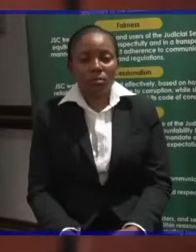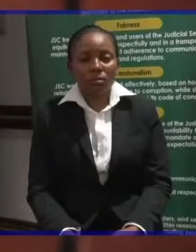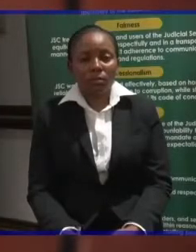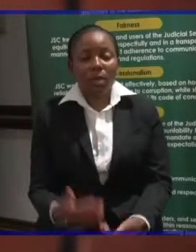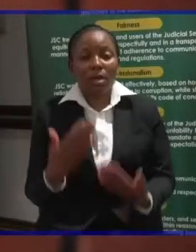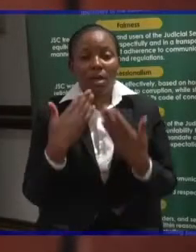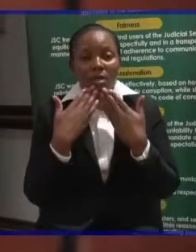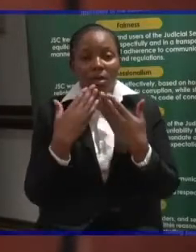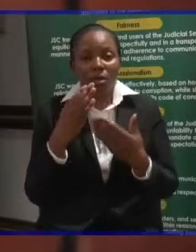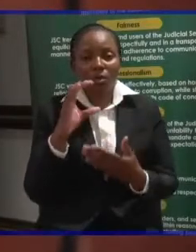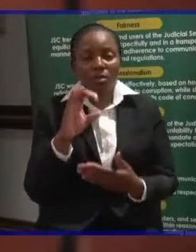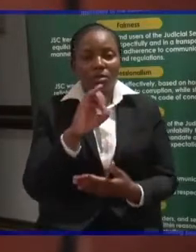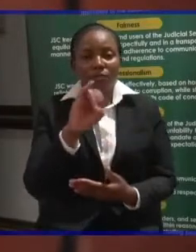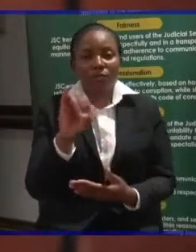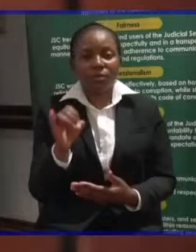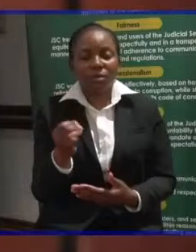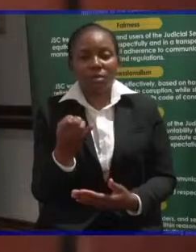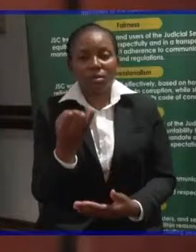Thank you, Chief Justice.